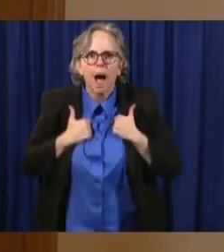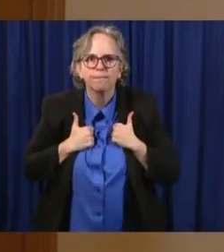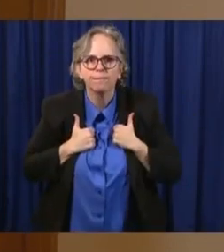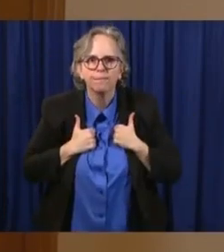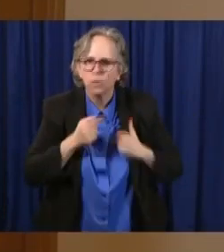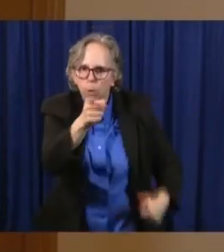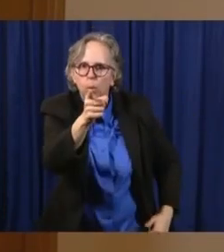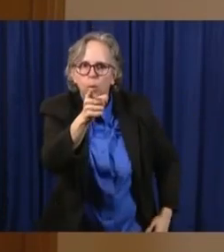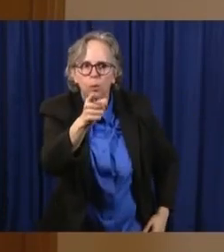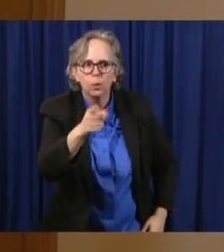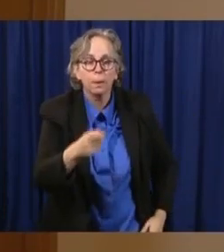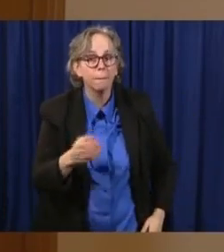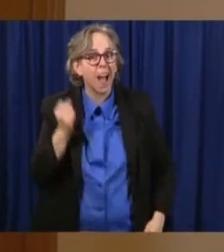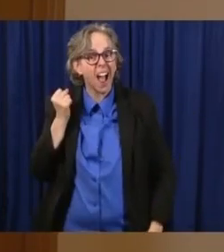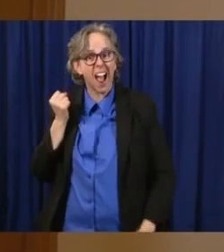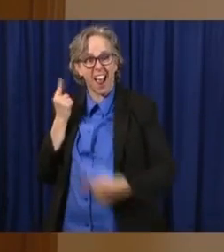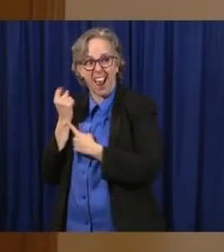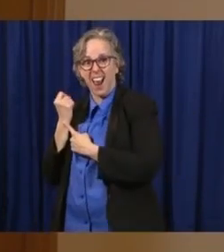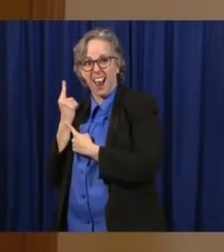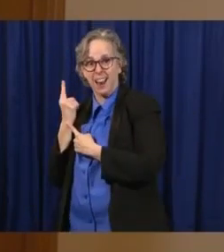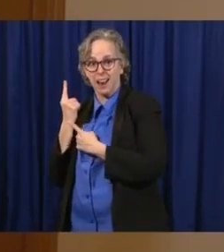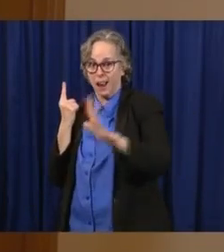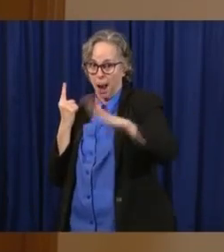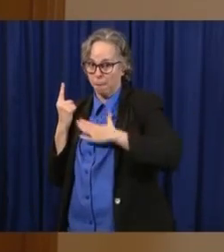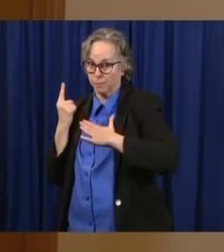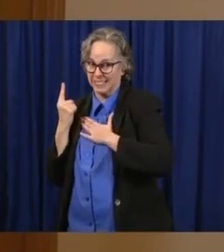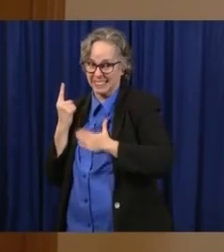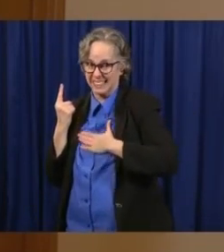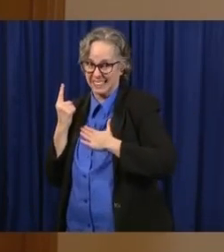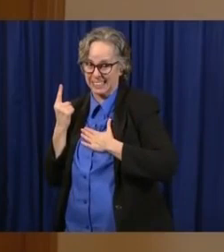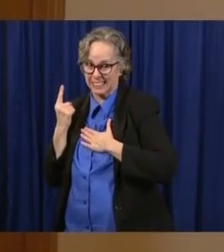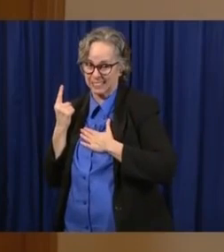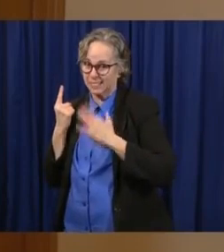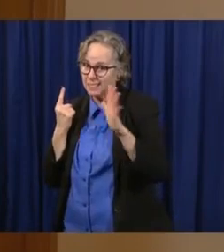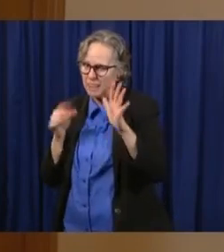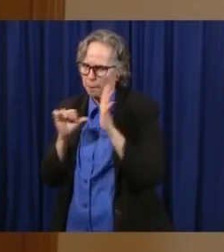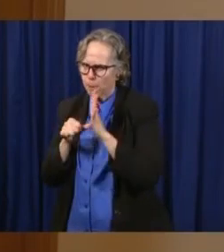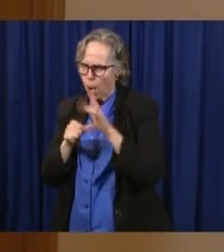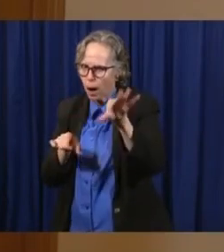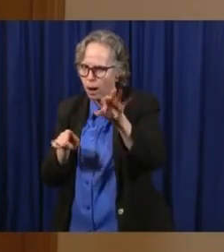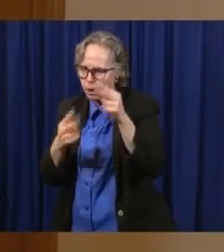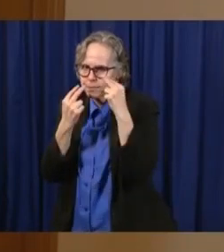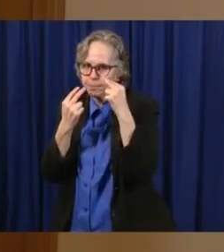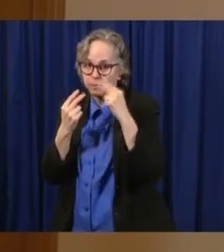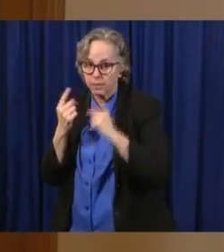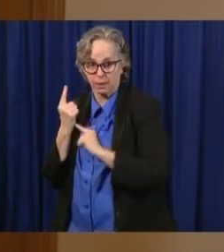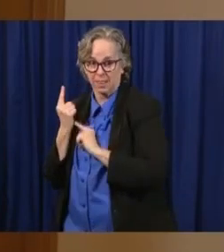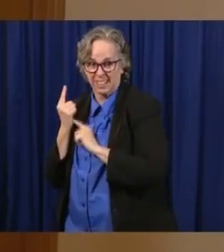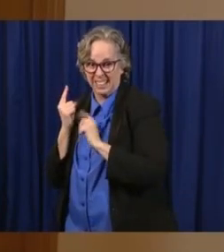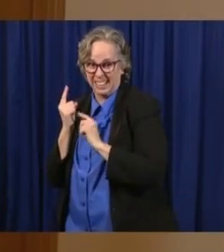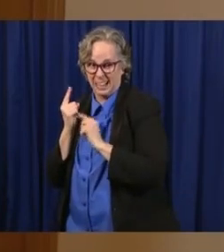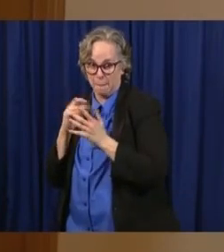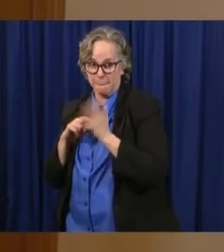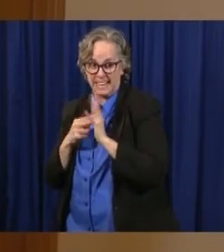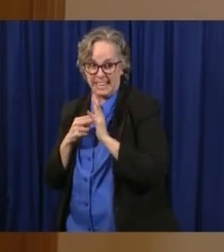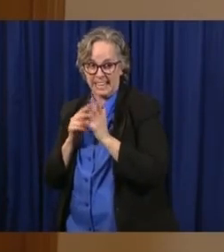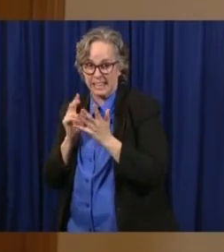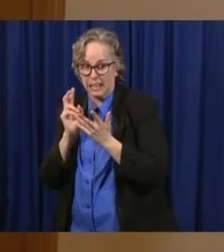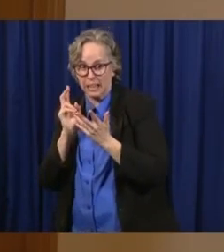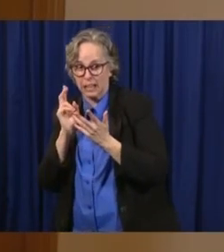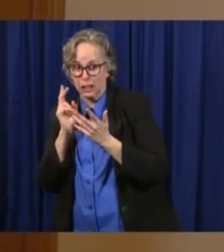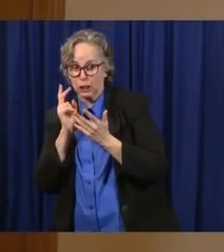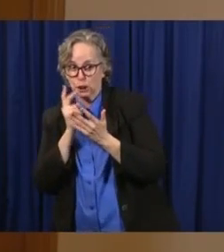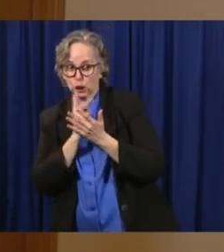that our data, the reason the modeling takes a while is it took about 2 weeks to see the effects of the strict social